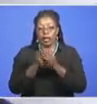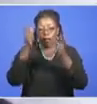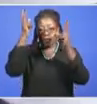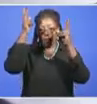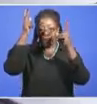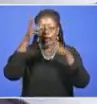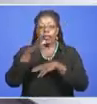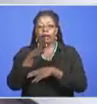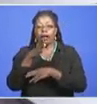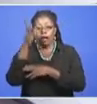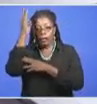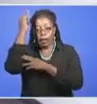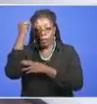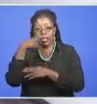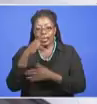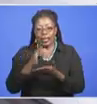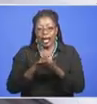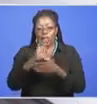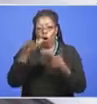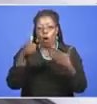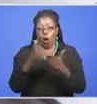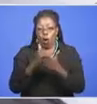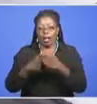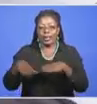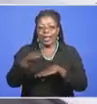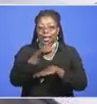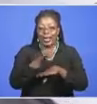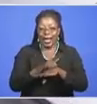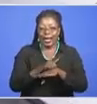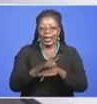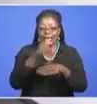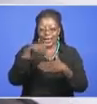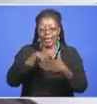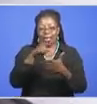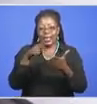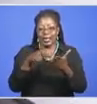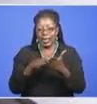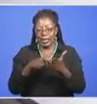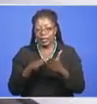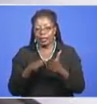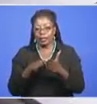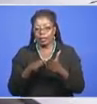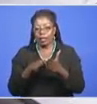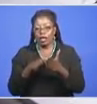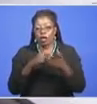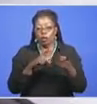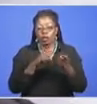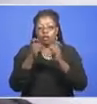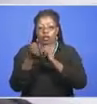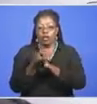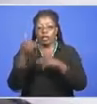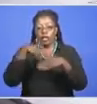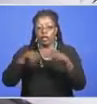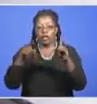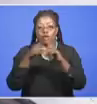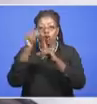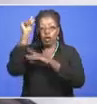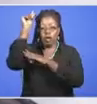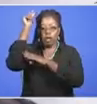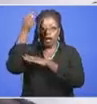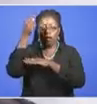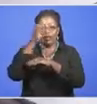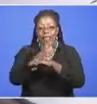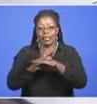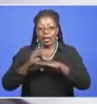development recently that all of the leased land that's involved in this exercise will be turned into government